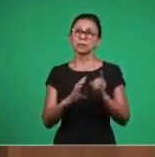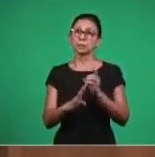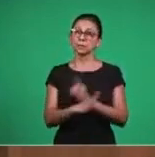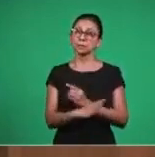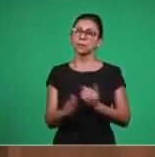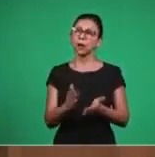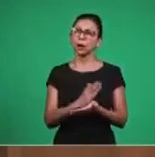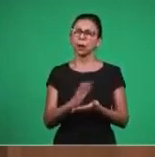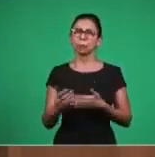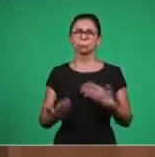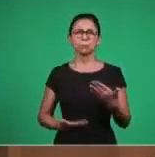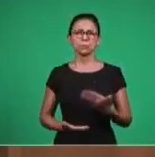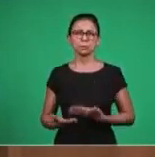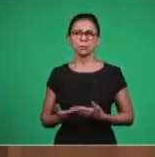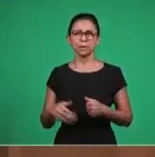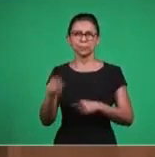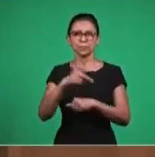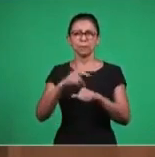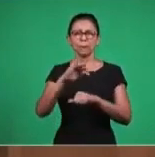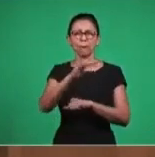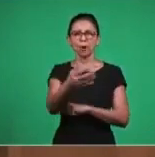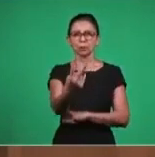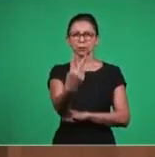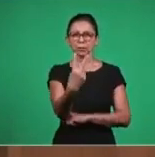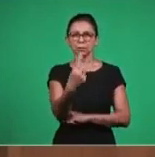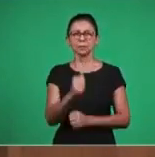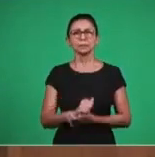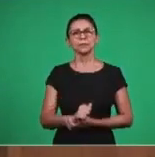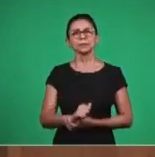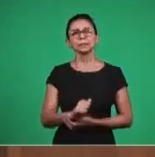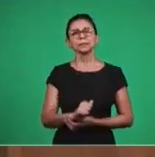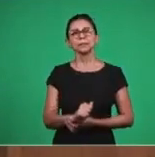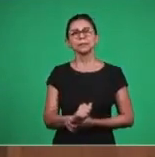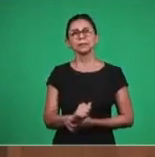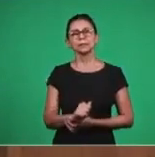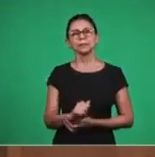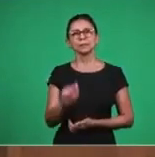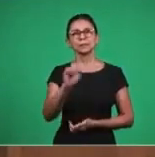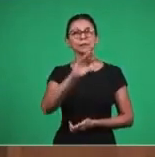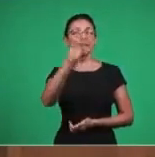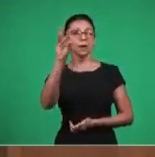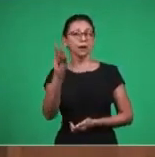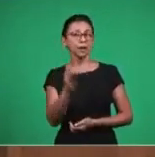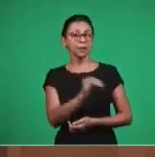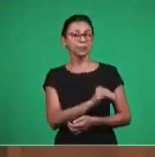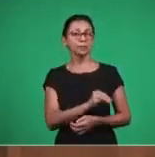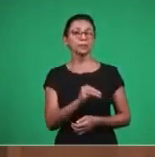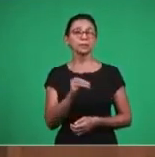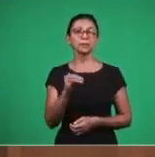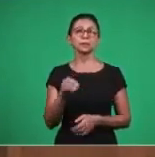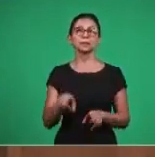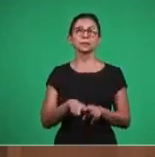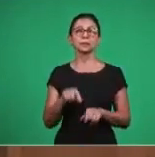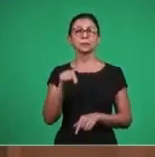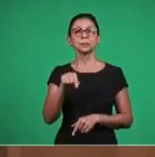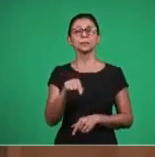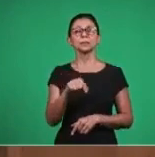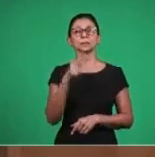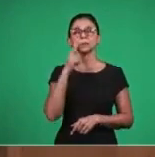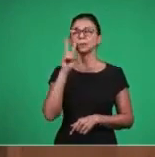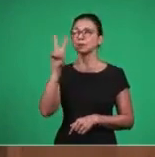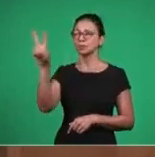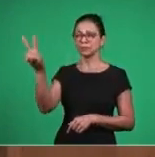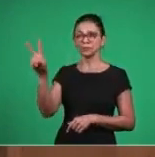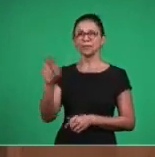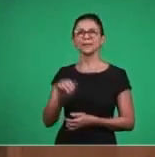And the Sunday school is being followed by a couple of brethren abroad in Africa. We have the participation of the brethren, as you can see